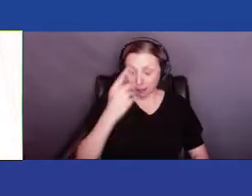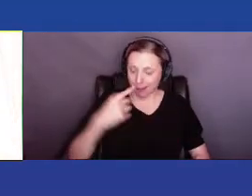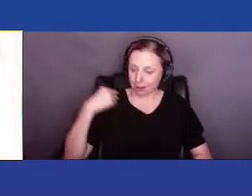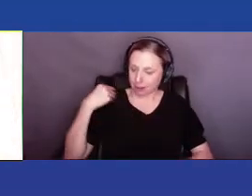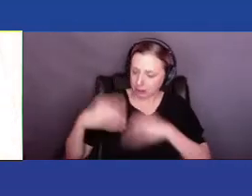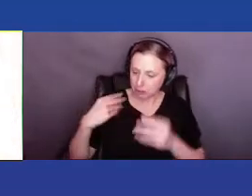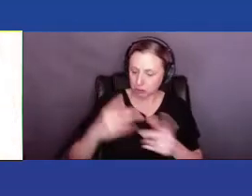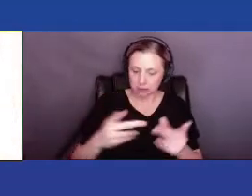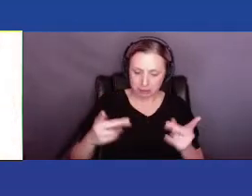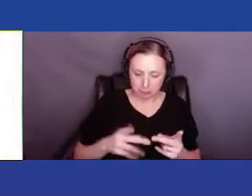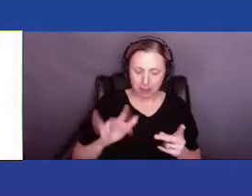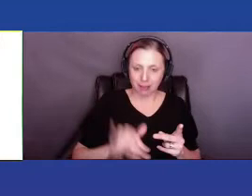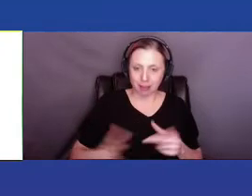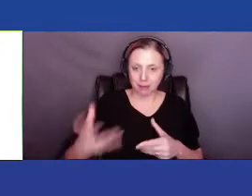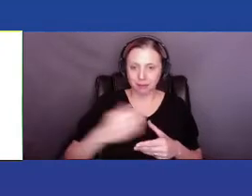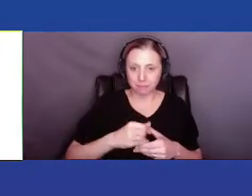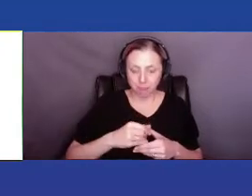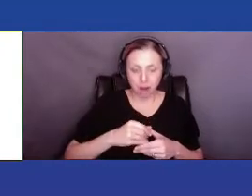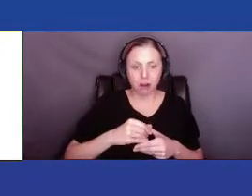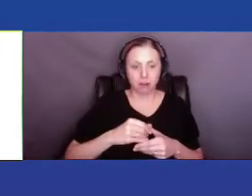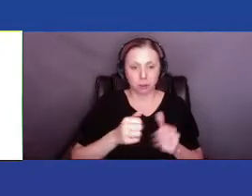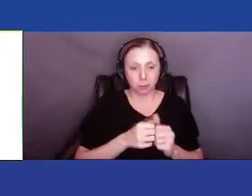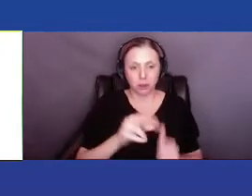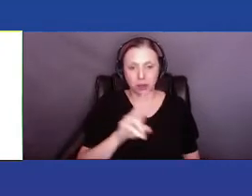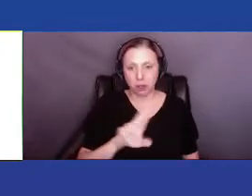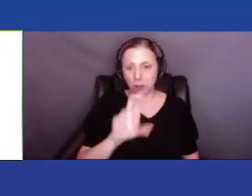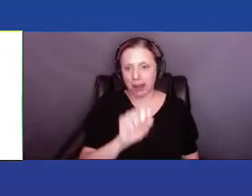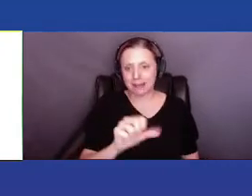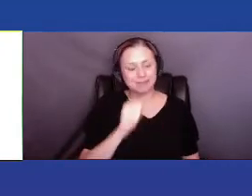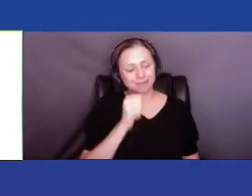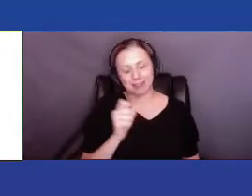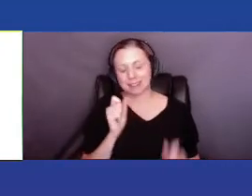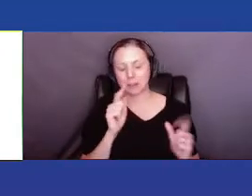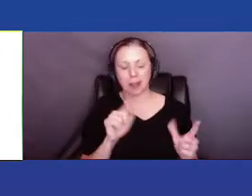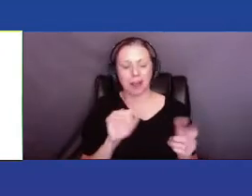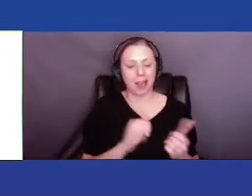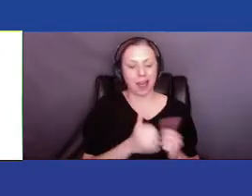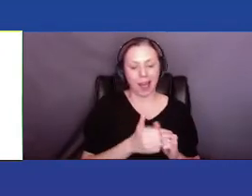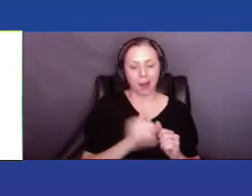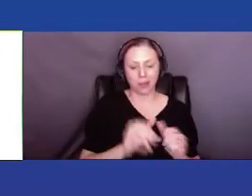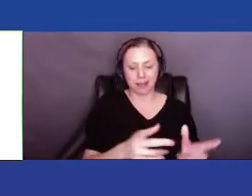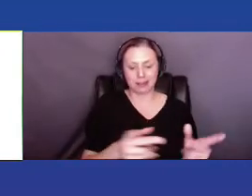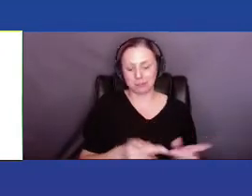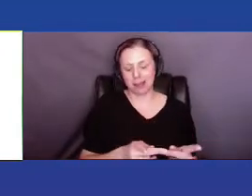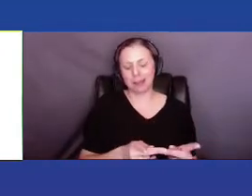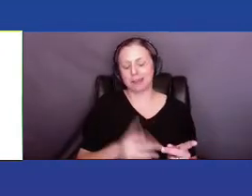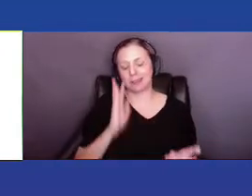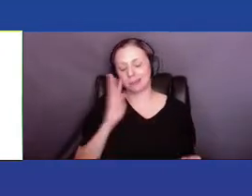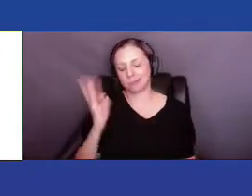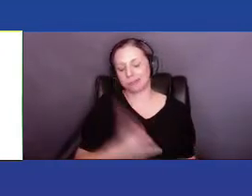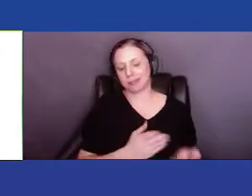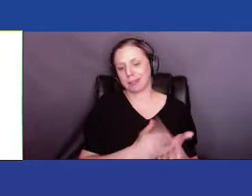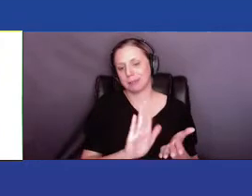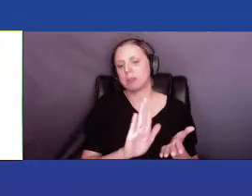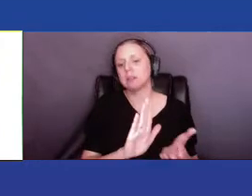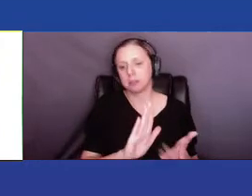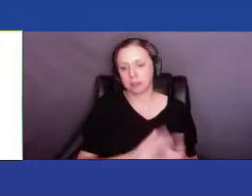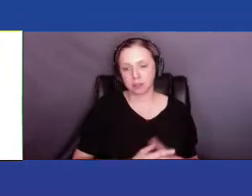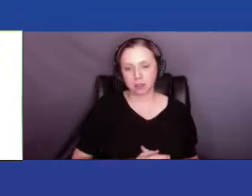space that is a part of the United States, it's not surprising how marginalized the space is. And at the same time,